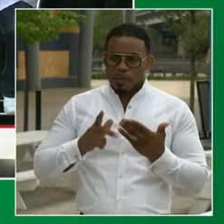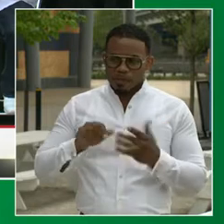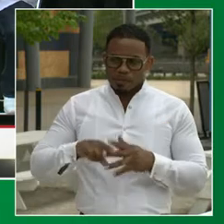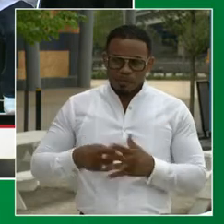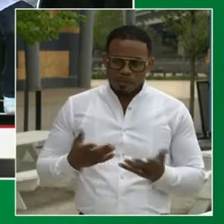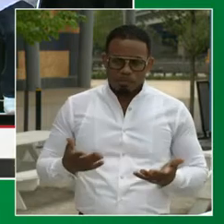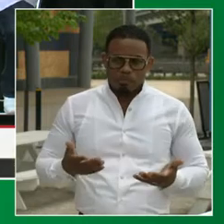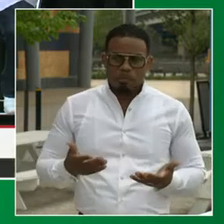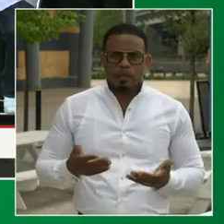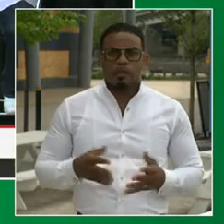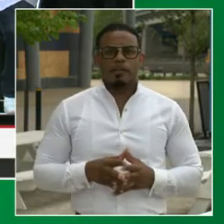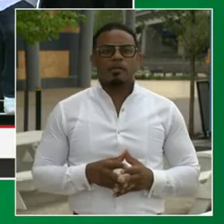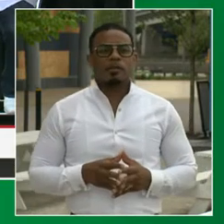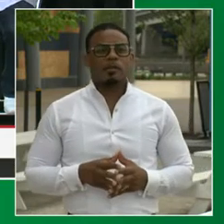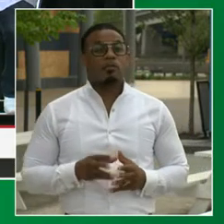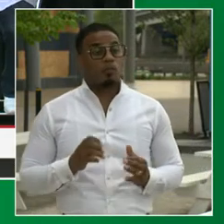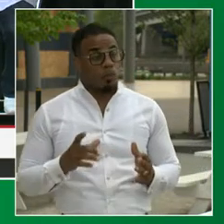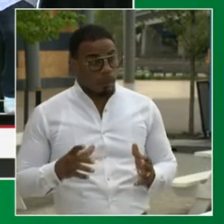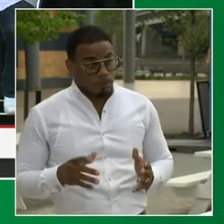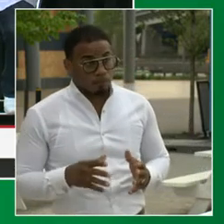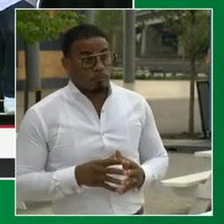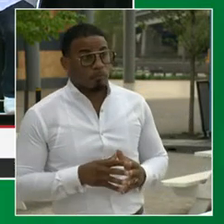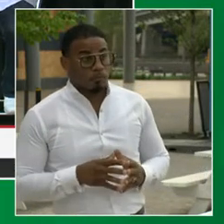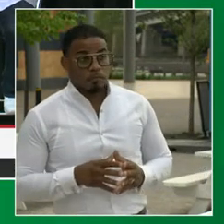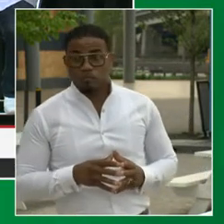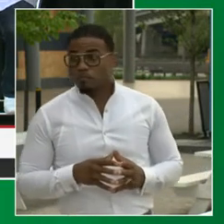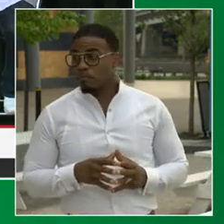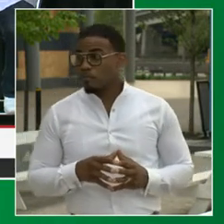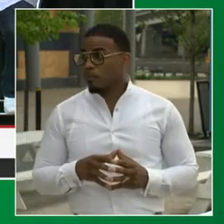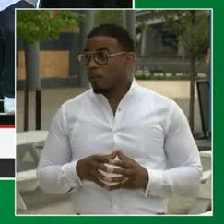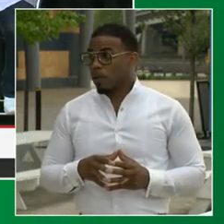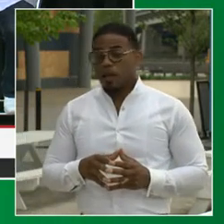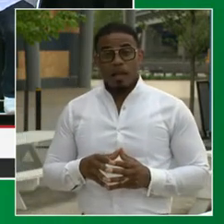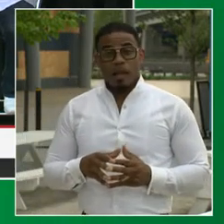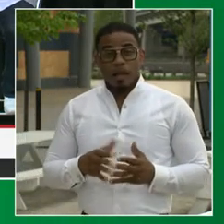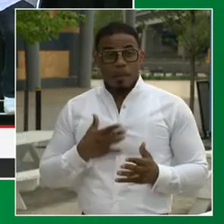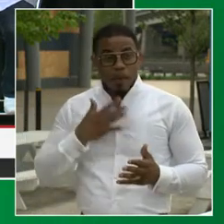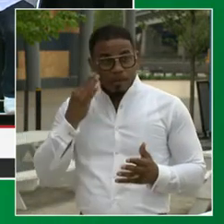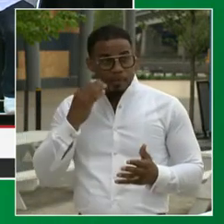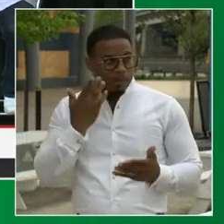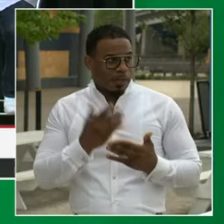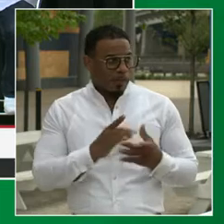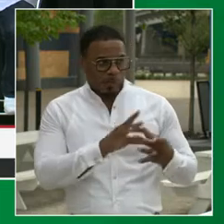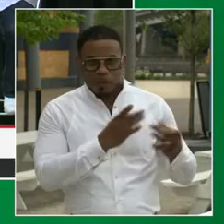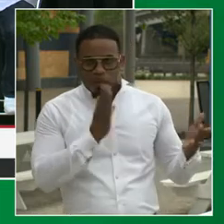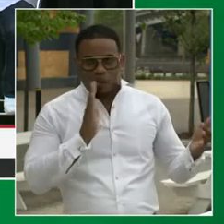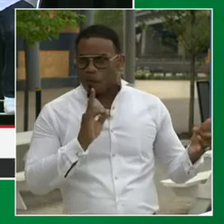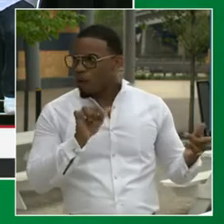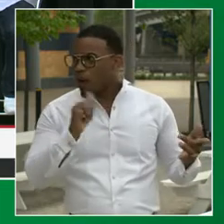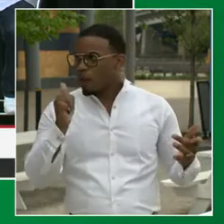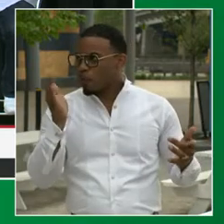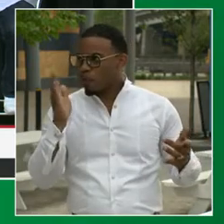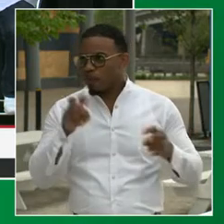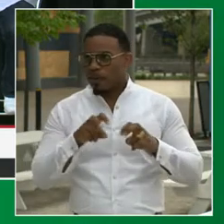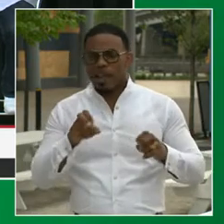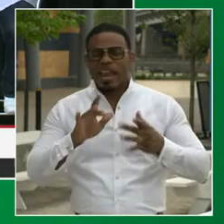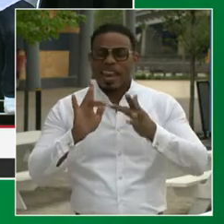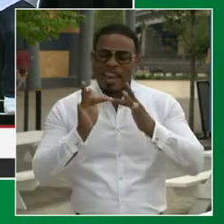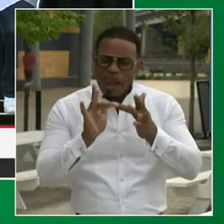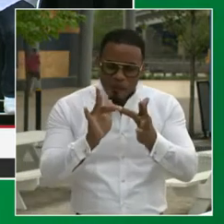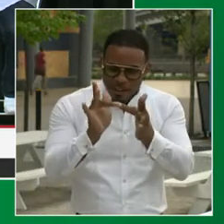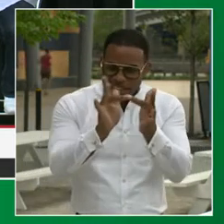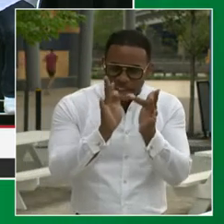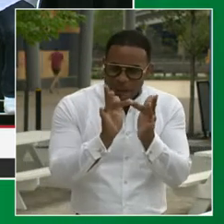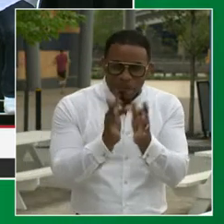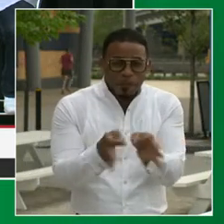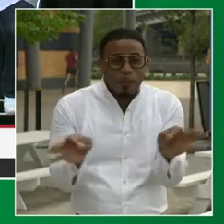initiative? Well, in my past experience, I mean, somebody said it before, one of the previous, networking.